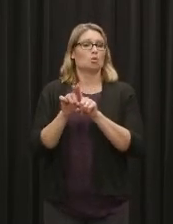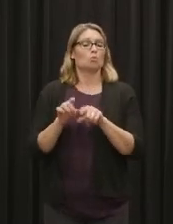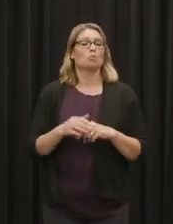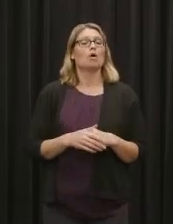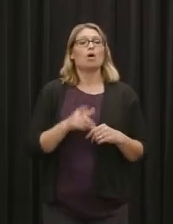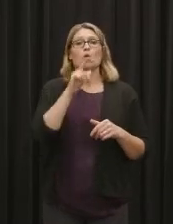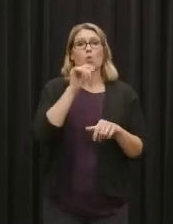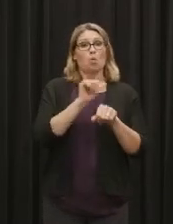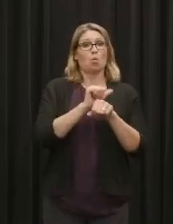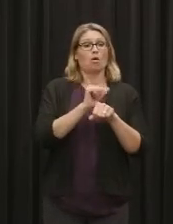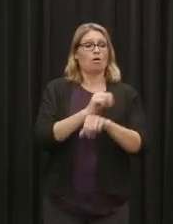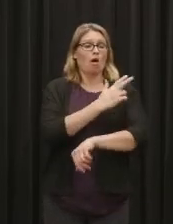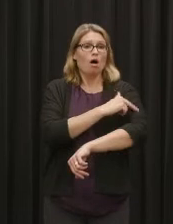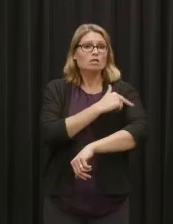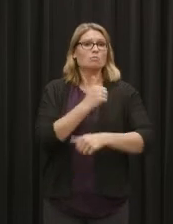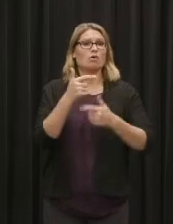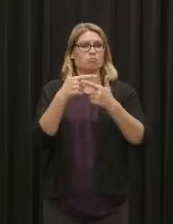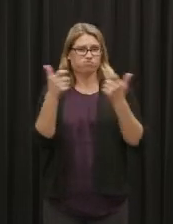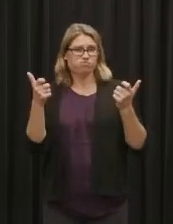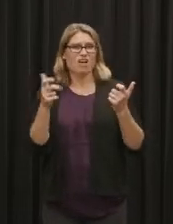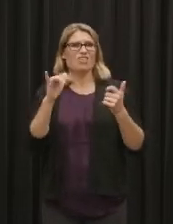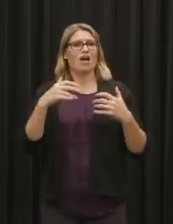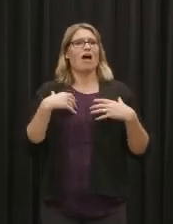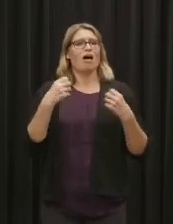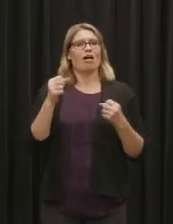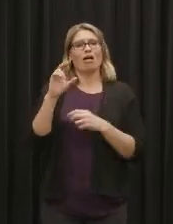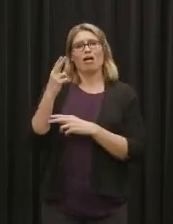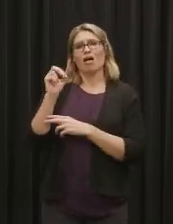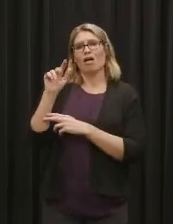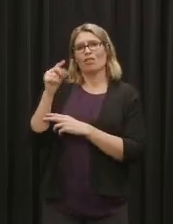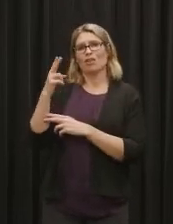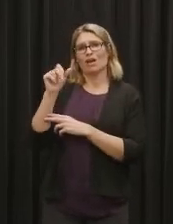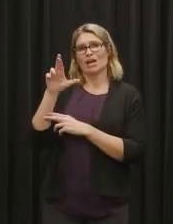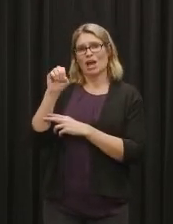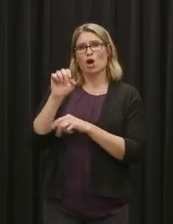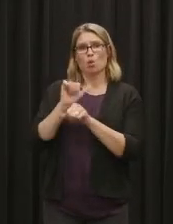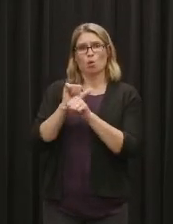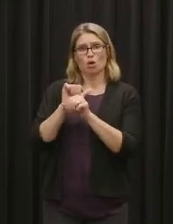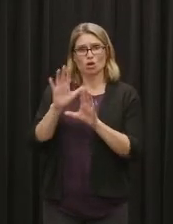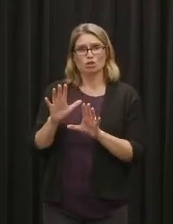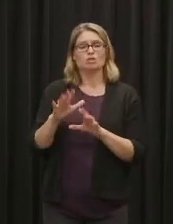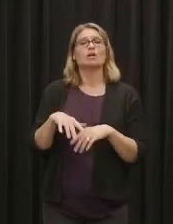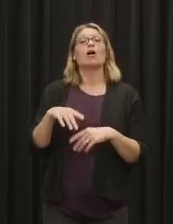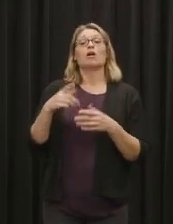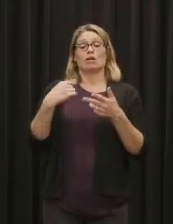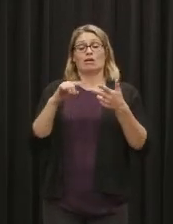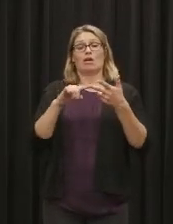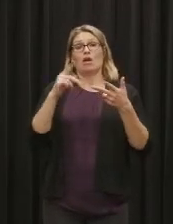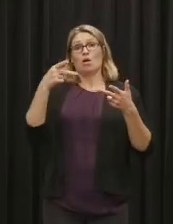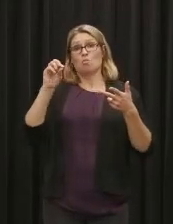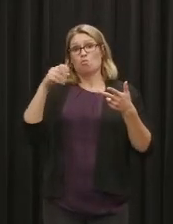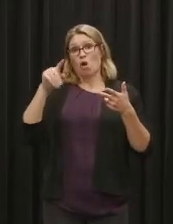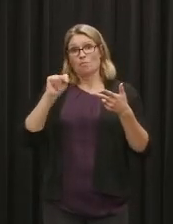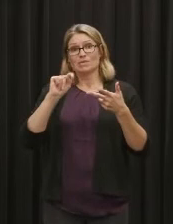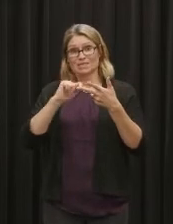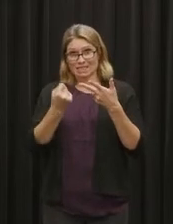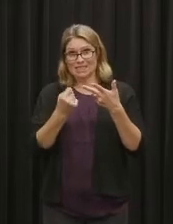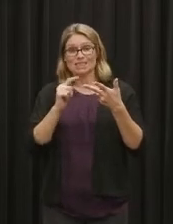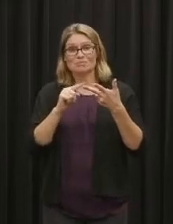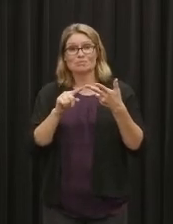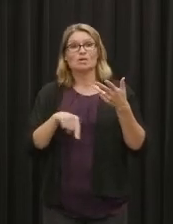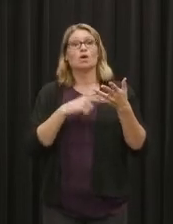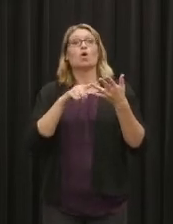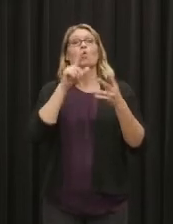of healthcare workers, as mentioned as part of the prompt teams, people that are working in